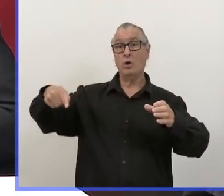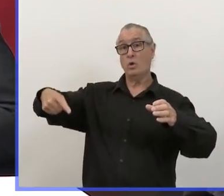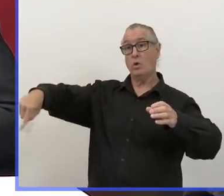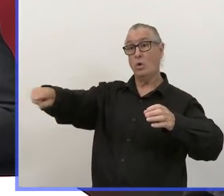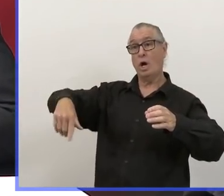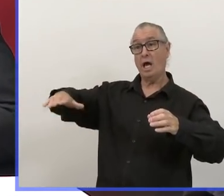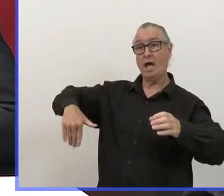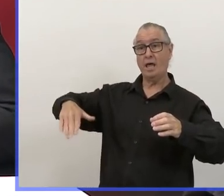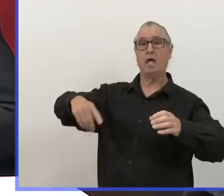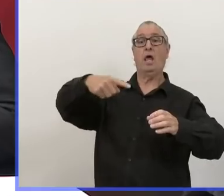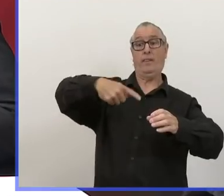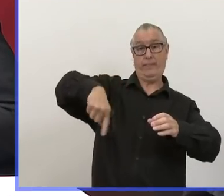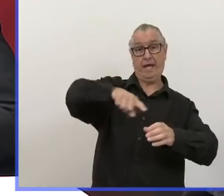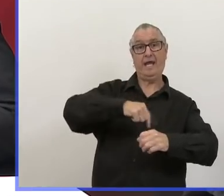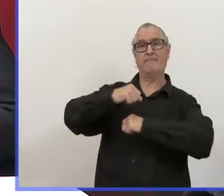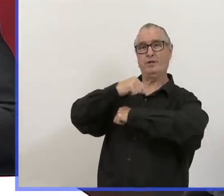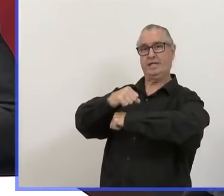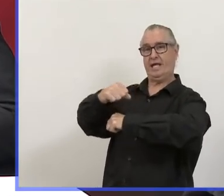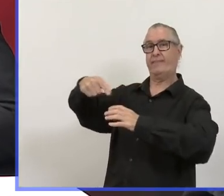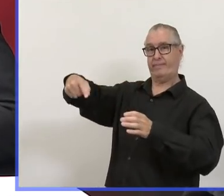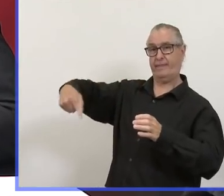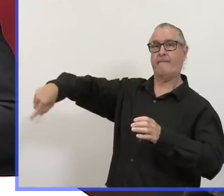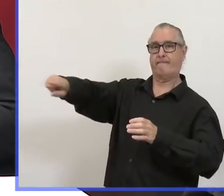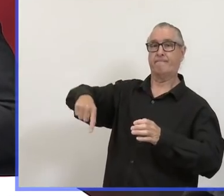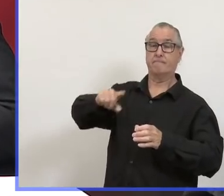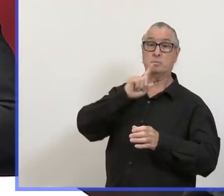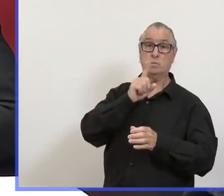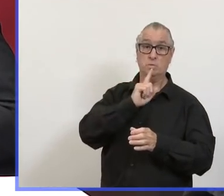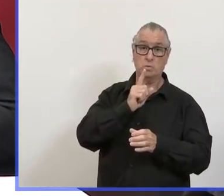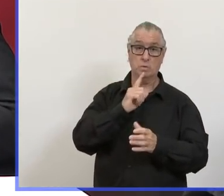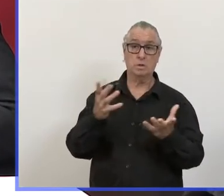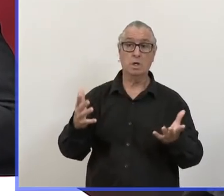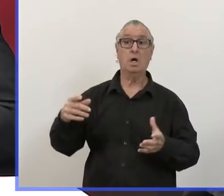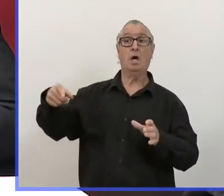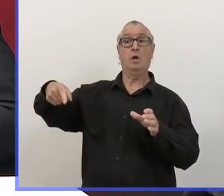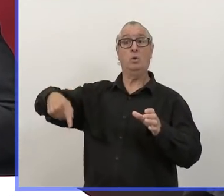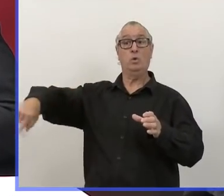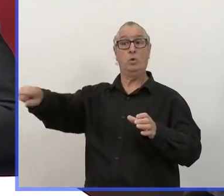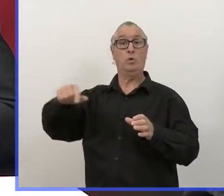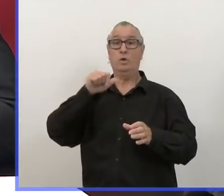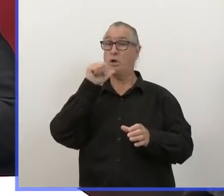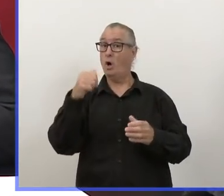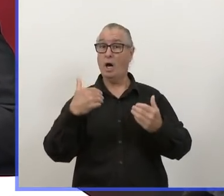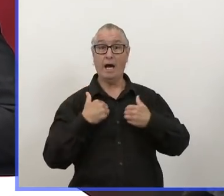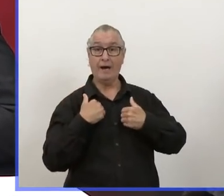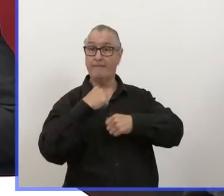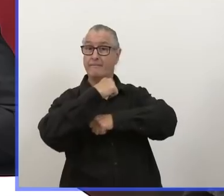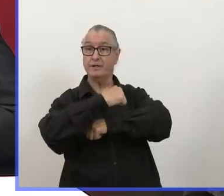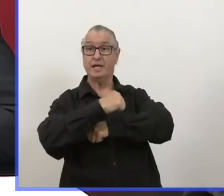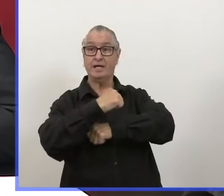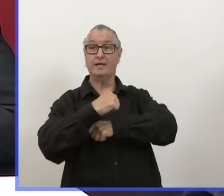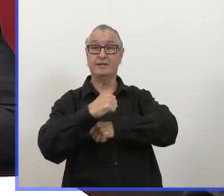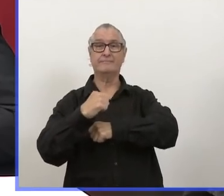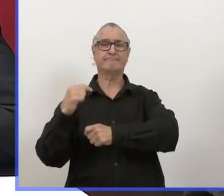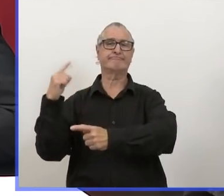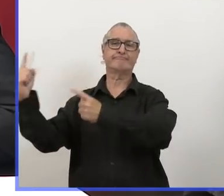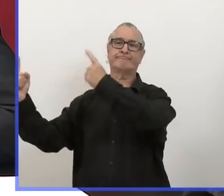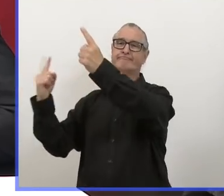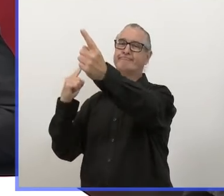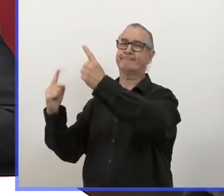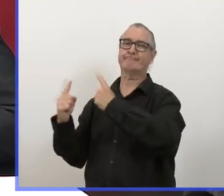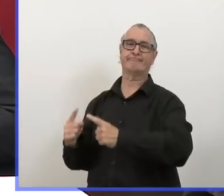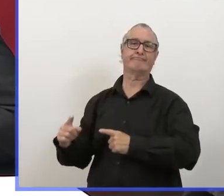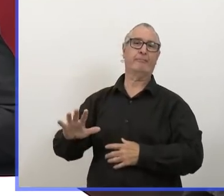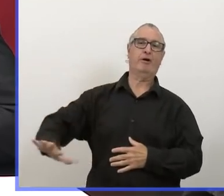fundamentals for that is for those who don't have immunity, they're randomly dispersed in a population as well. So we need good vaccine